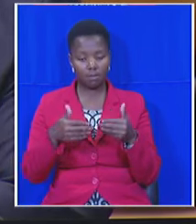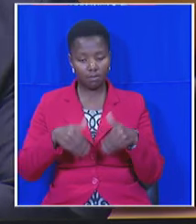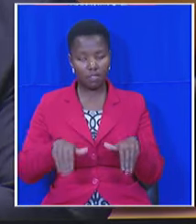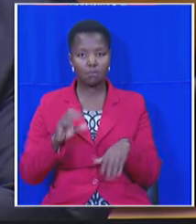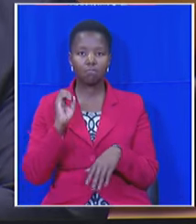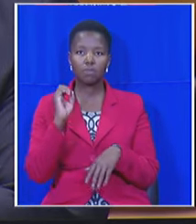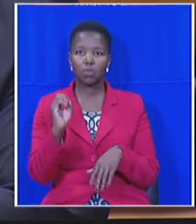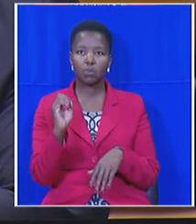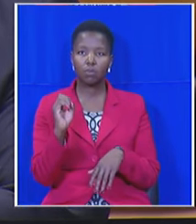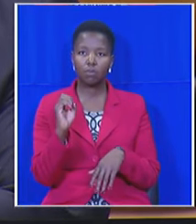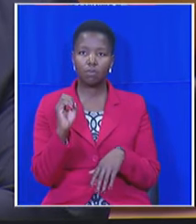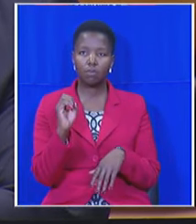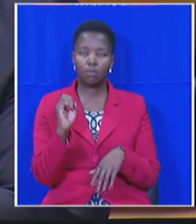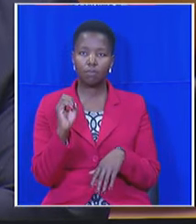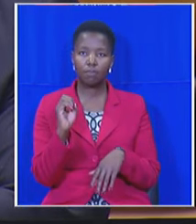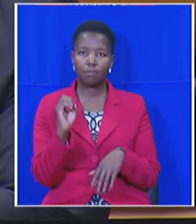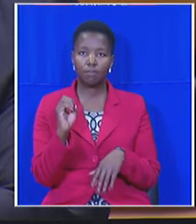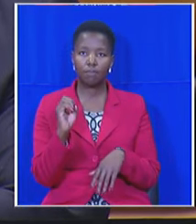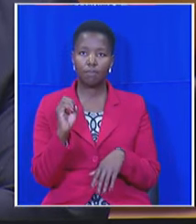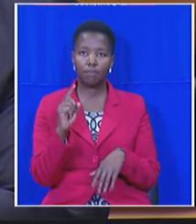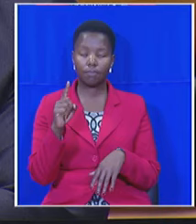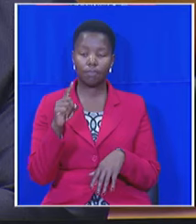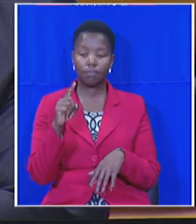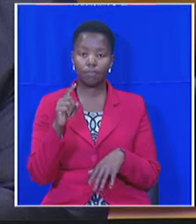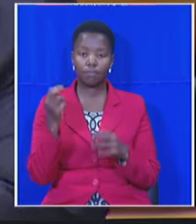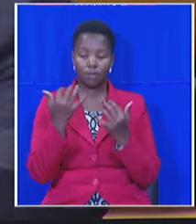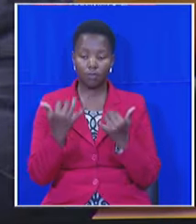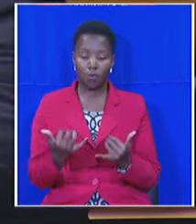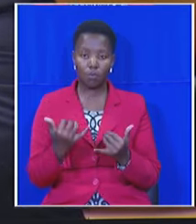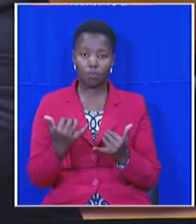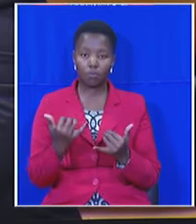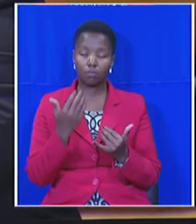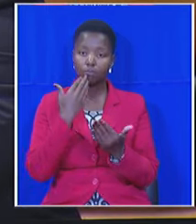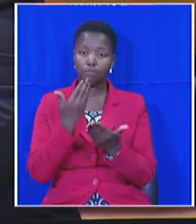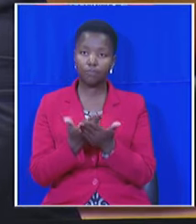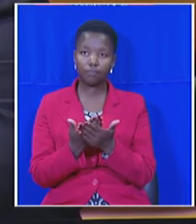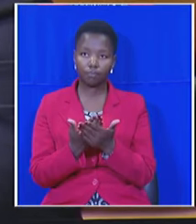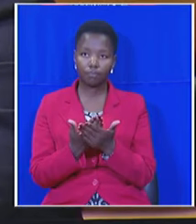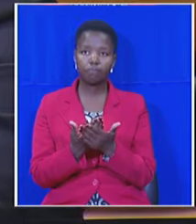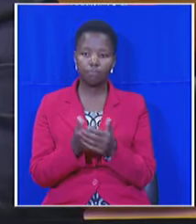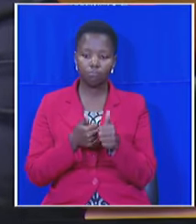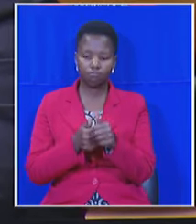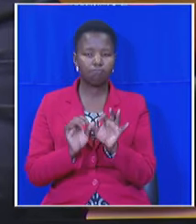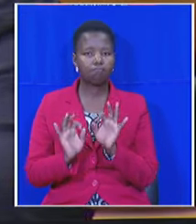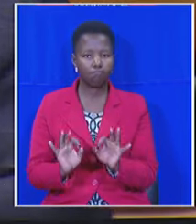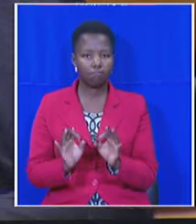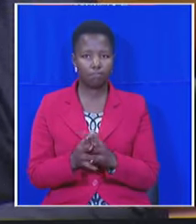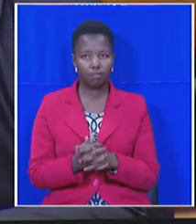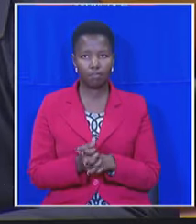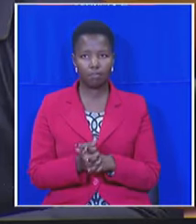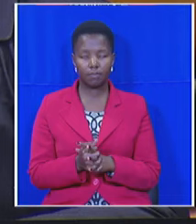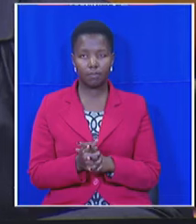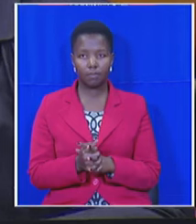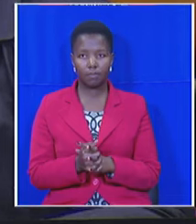0. The vote on rural development and land reform has been accordingly agreed to.